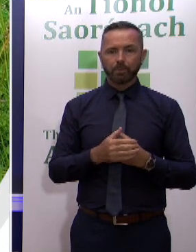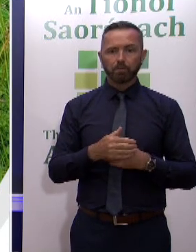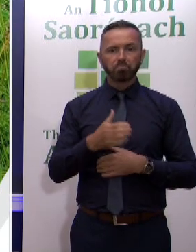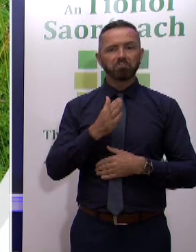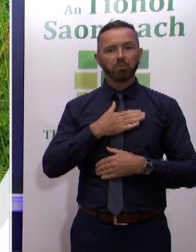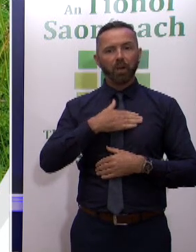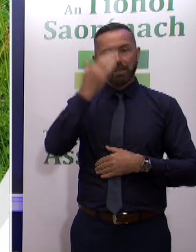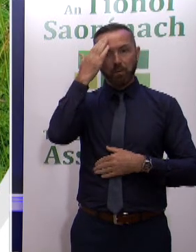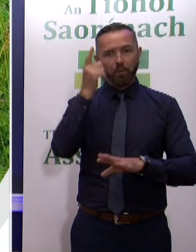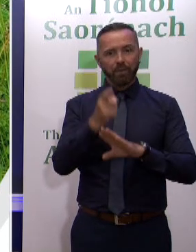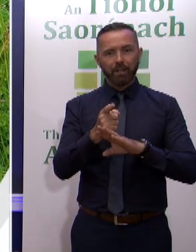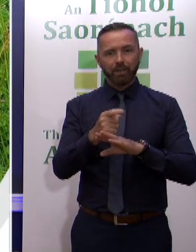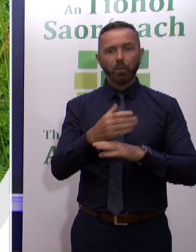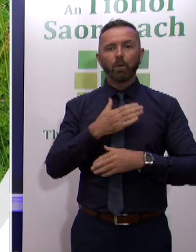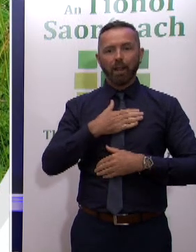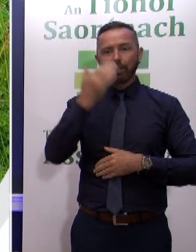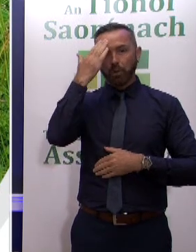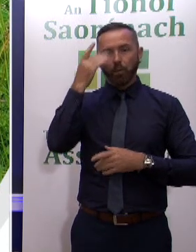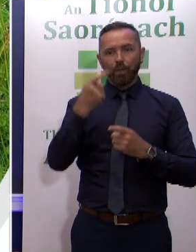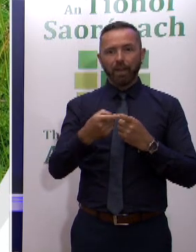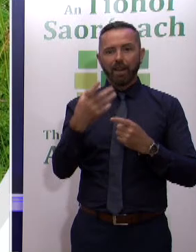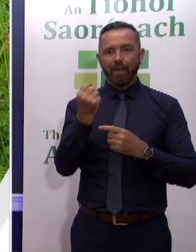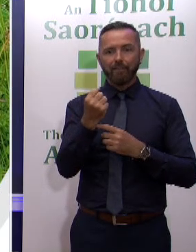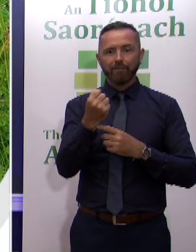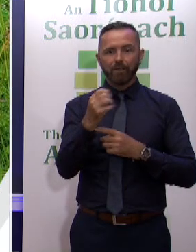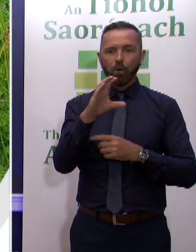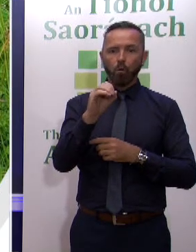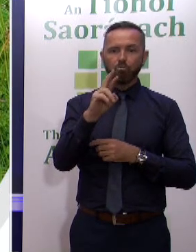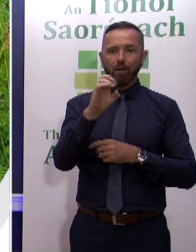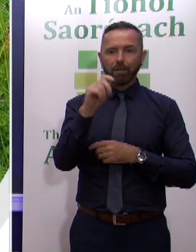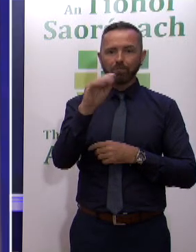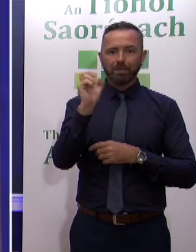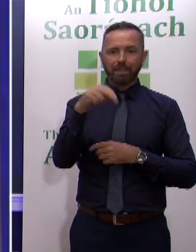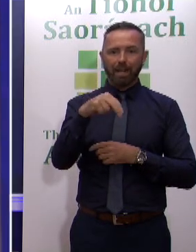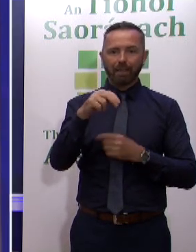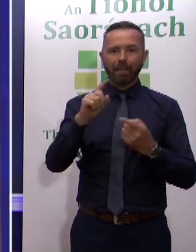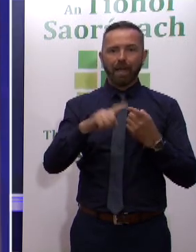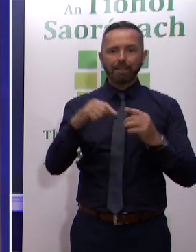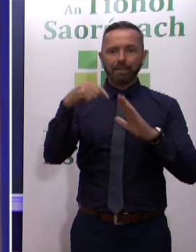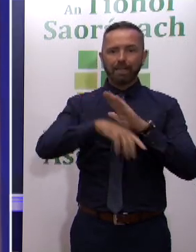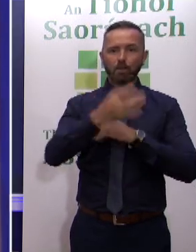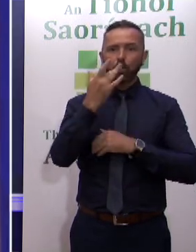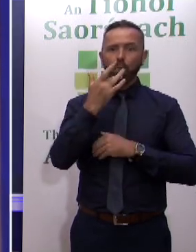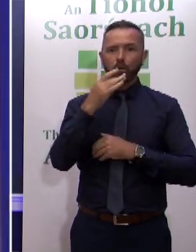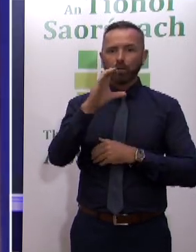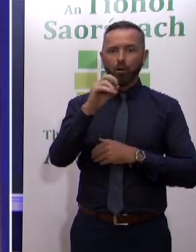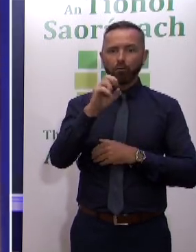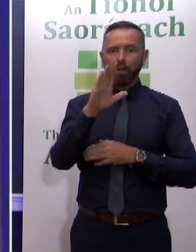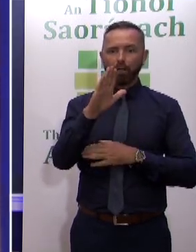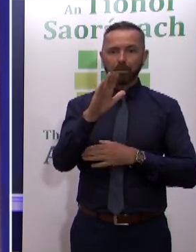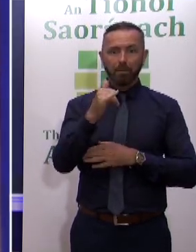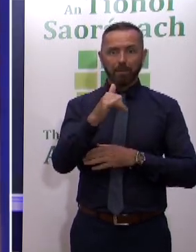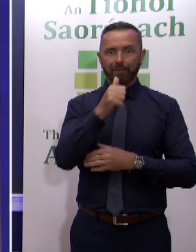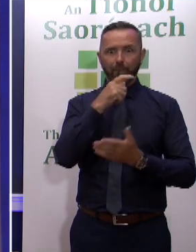that it exists. We like to know that there are orangutans or deep water corals, even if today was the first time you heard about them